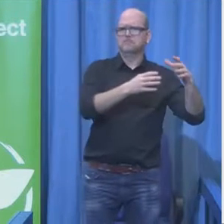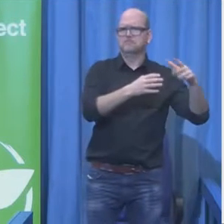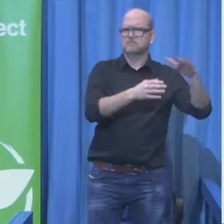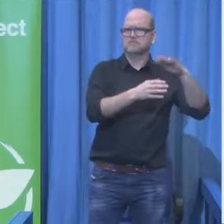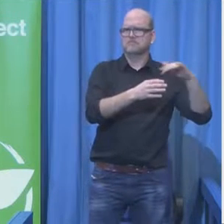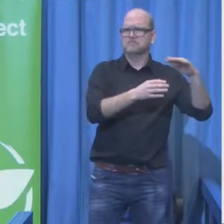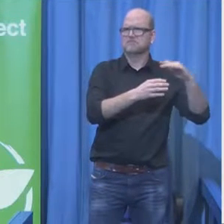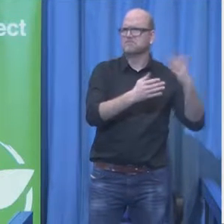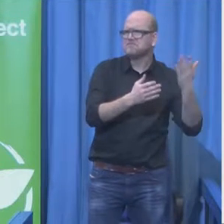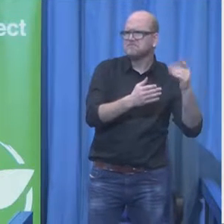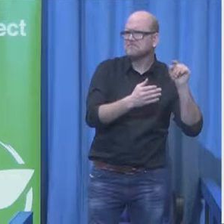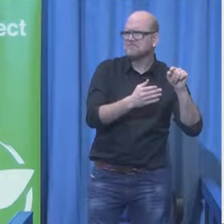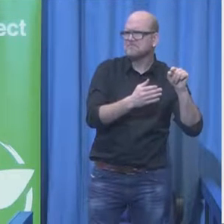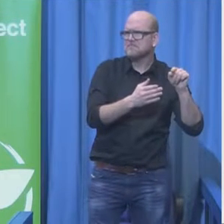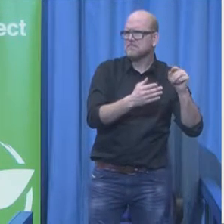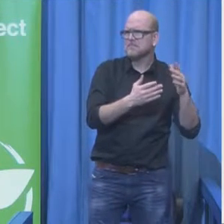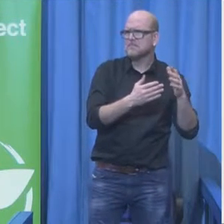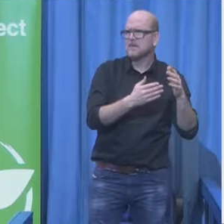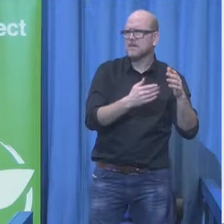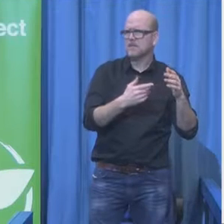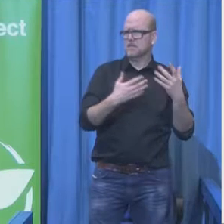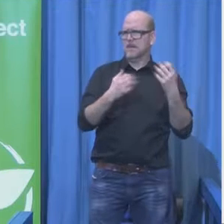happening in, with such a focused approach.